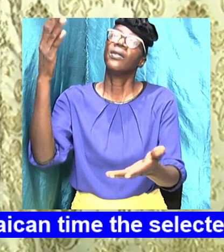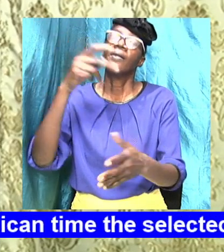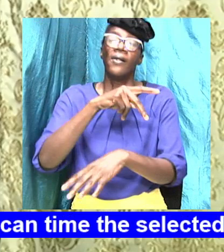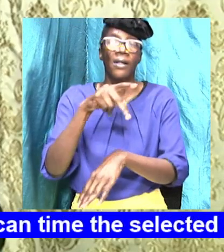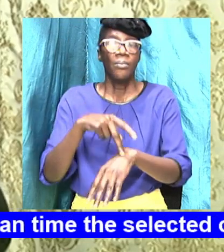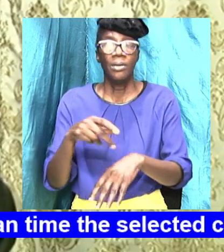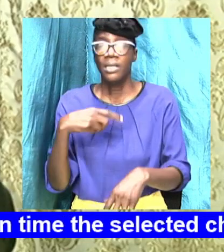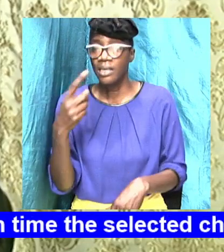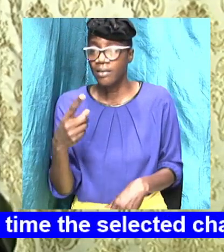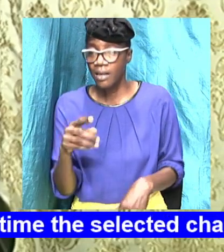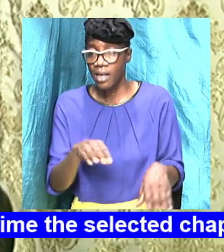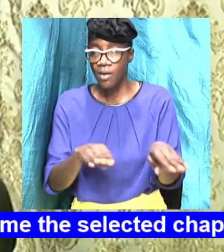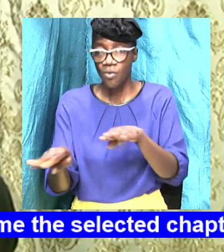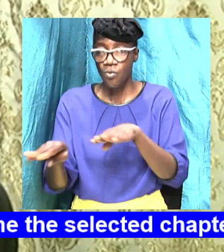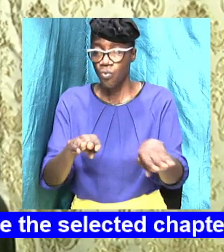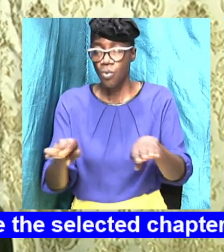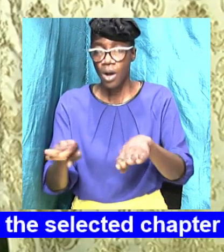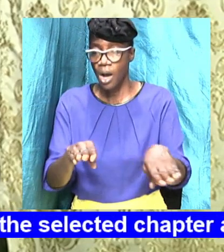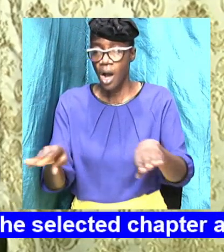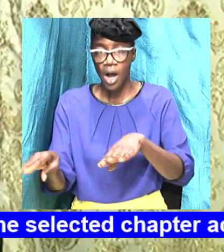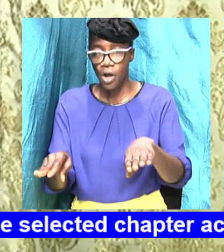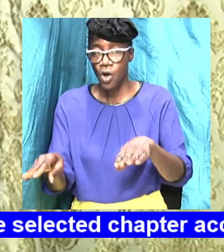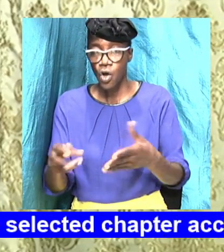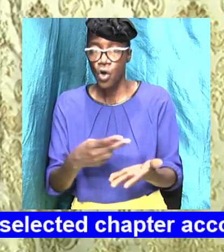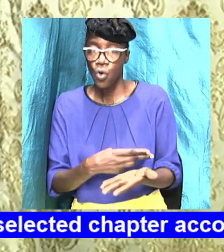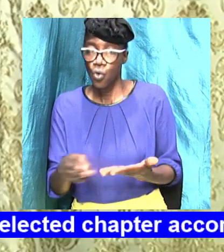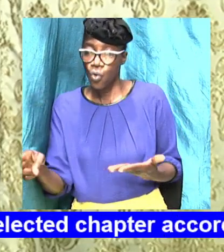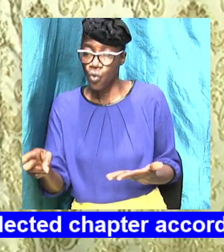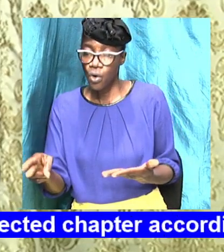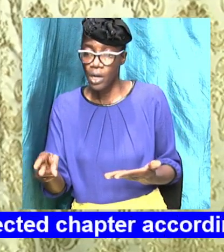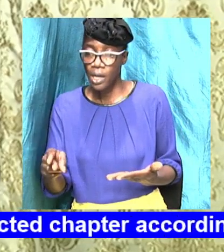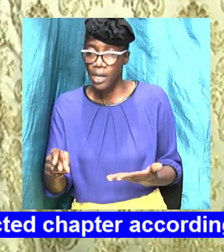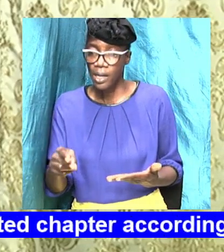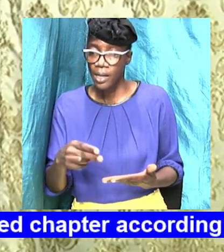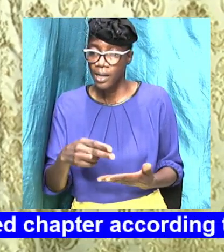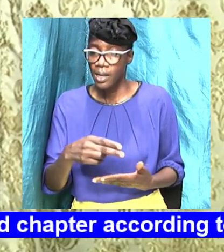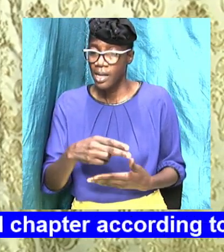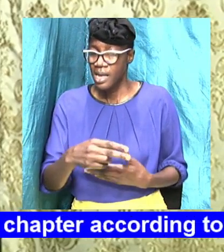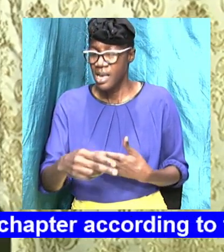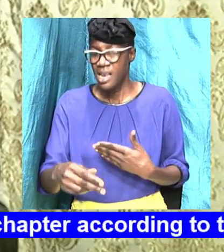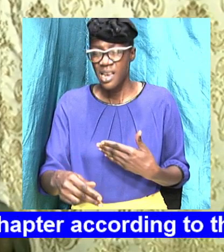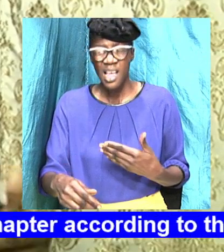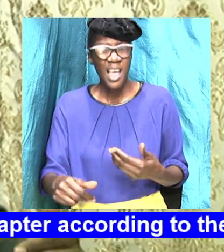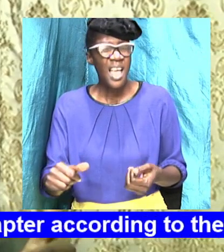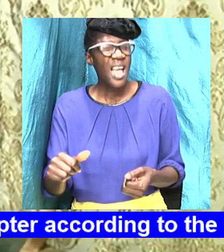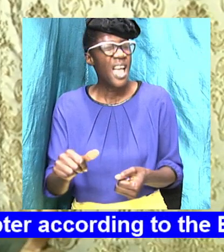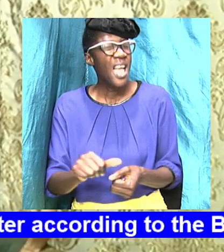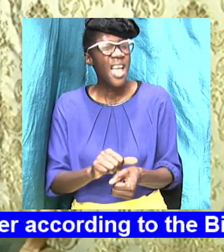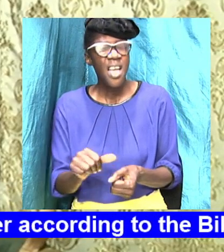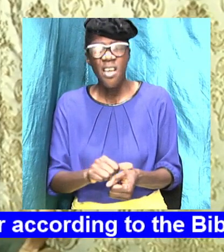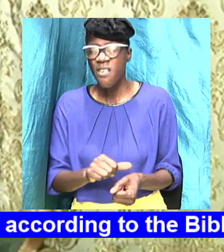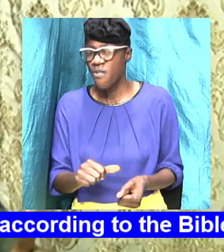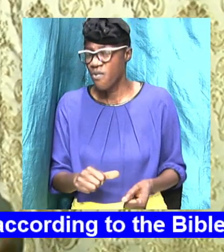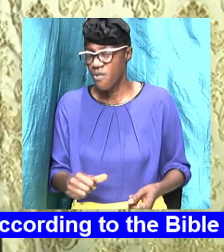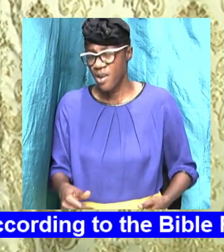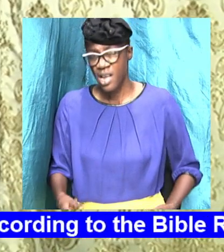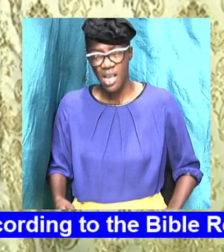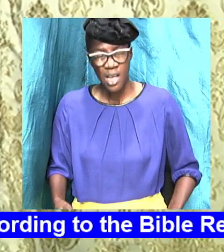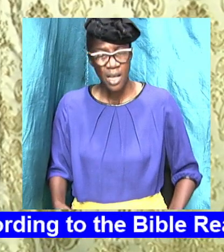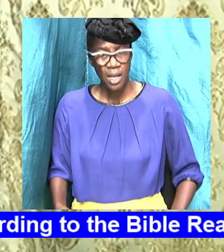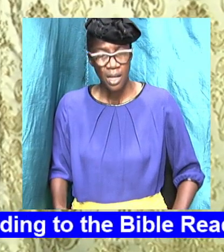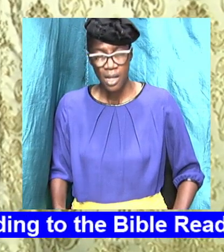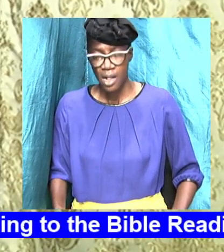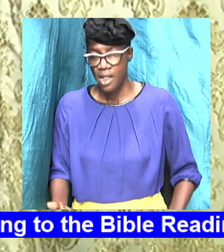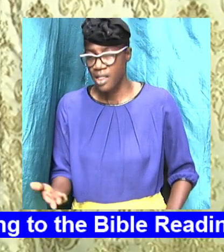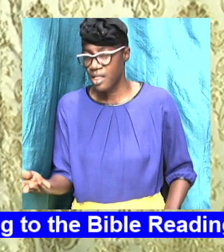Peter said that you should walk holy in all manner of conversation. Any way you're living,